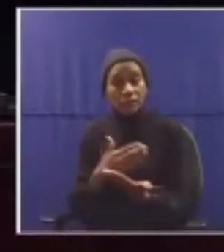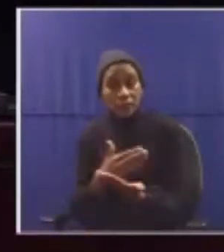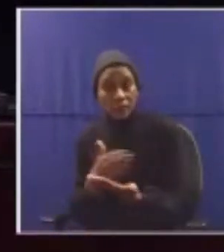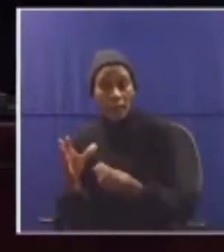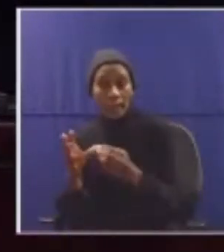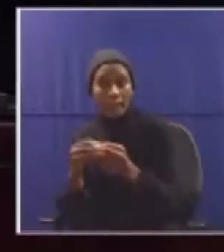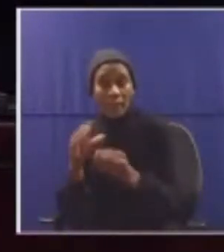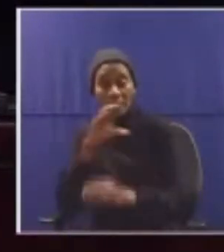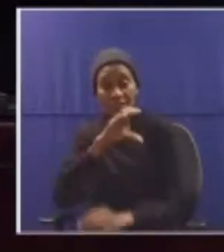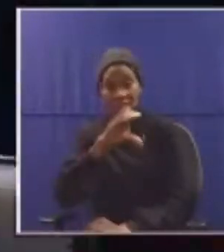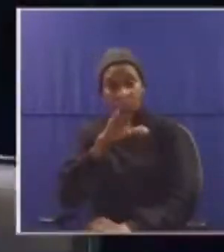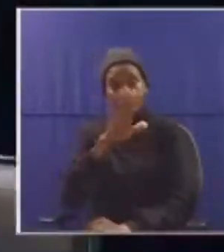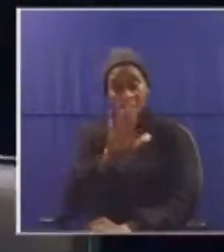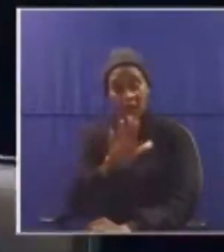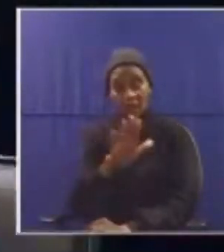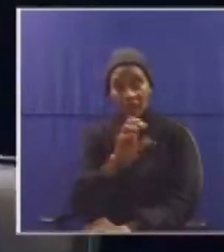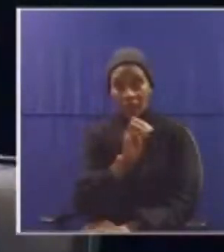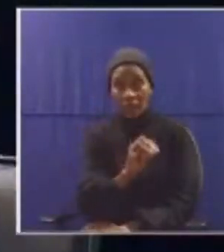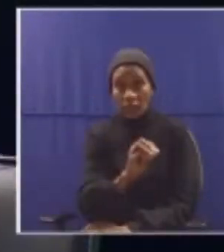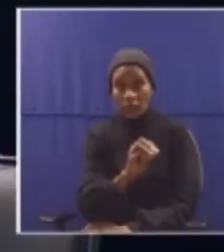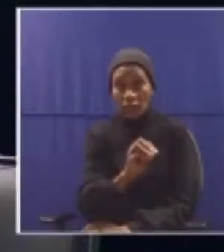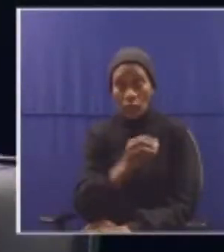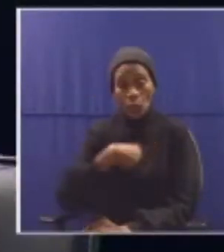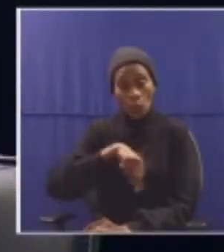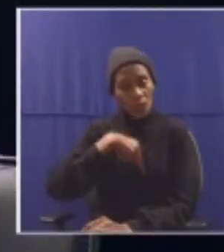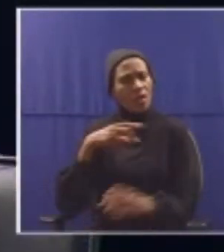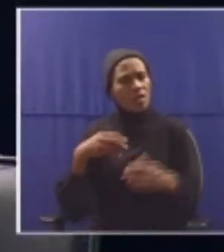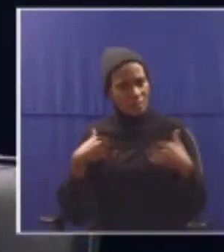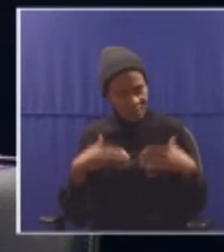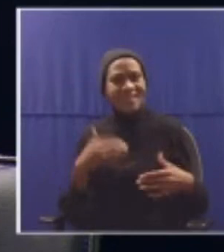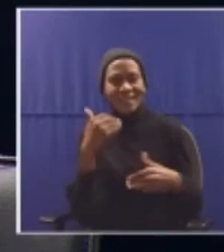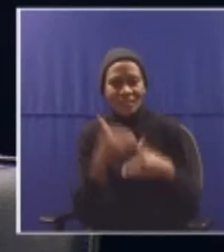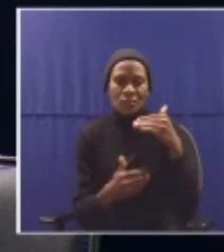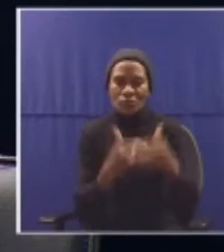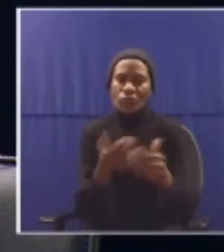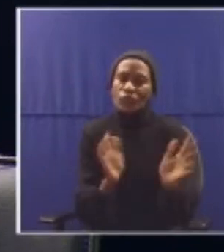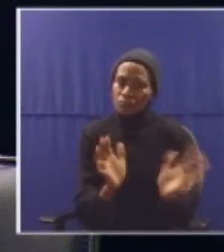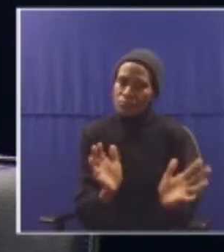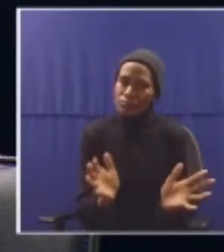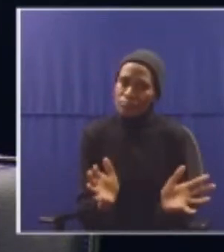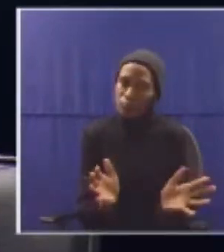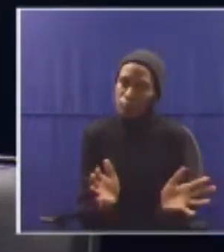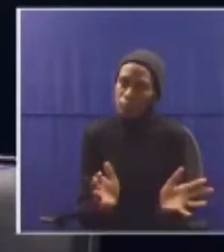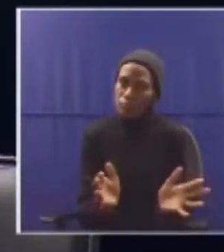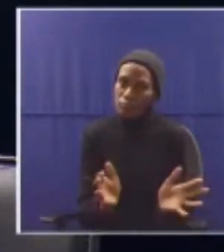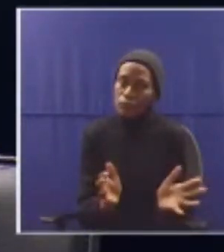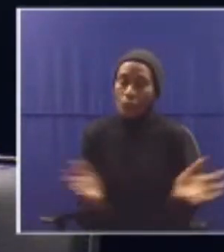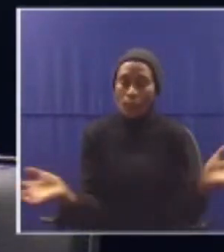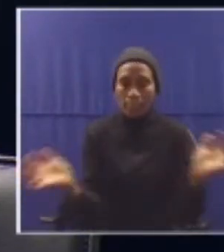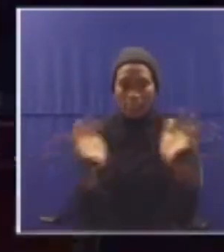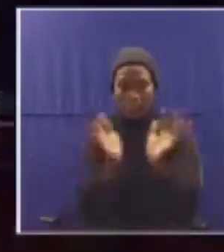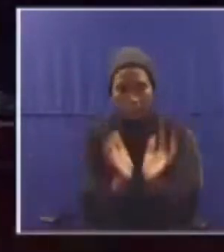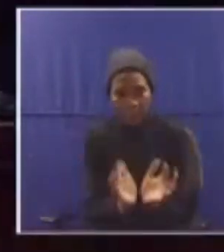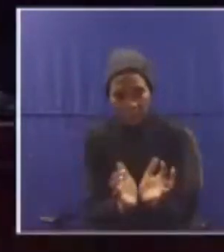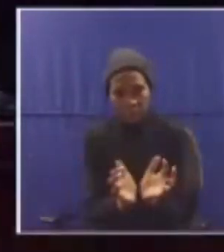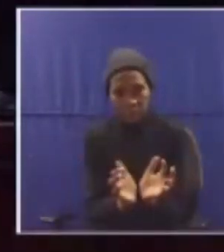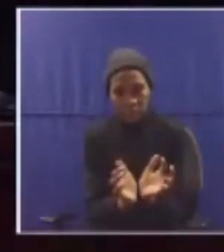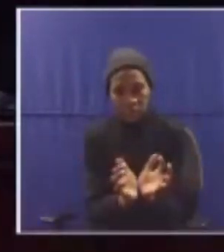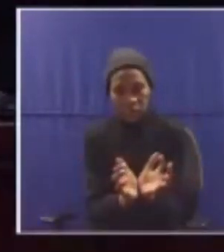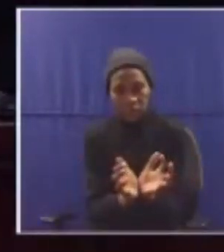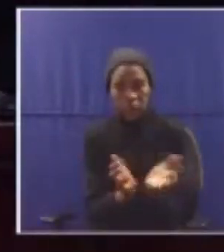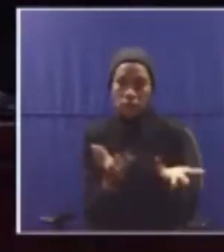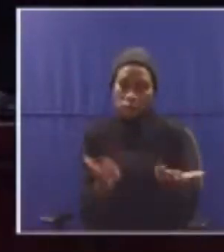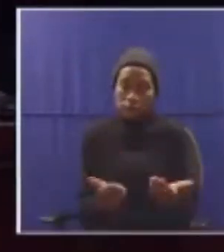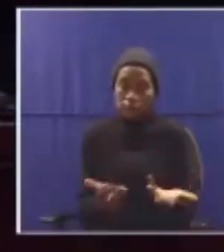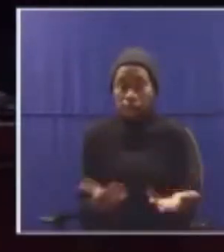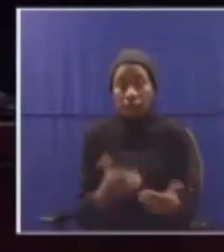members of the C5, we have actually started the process to convene. And